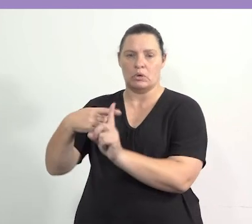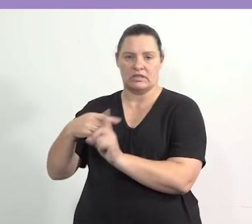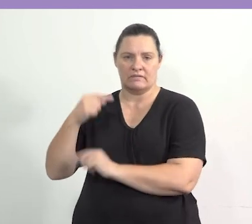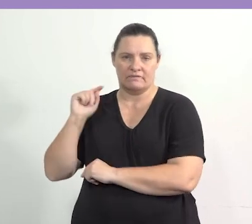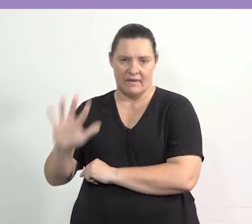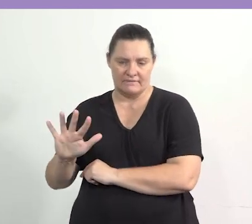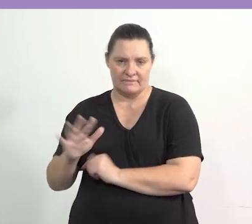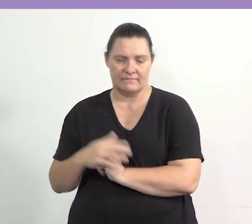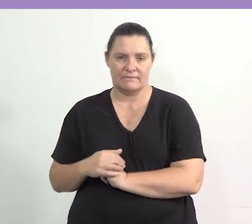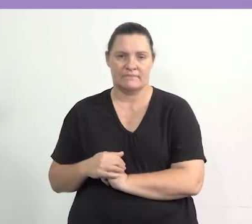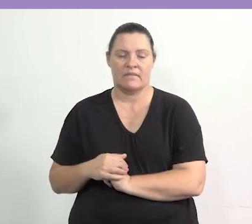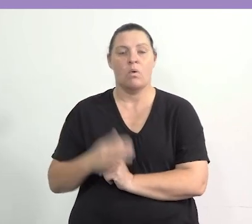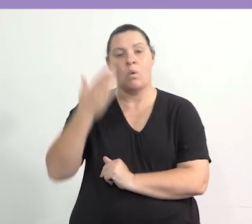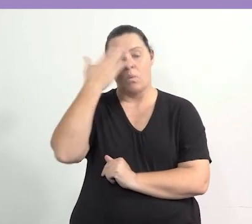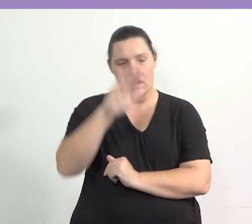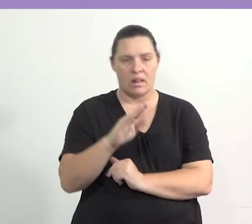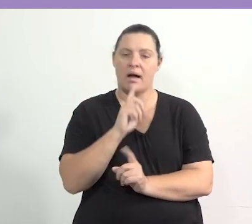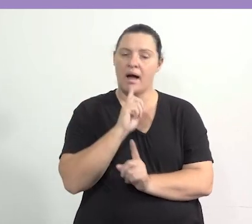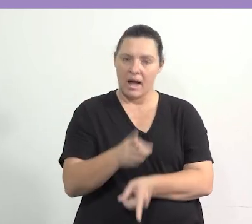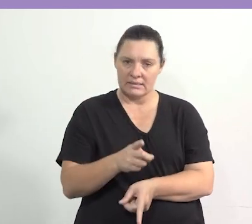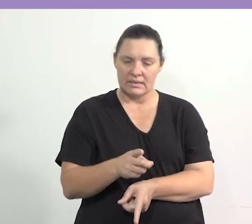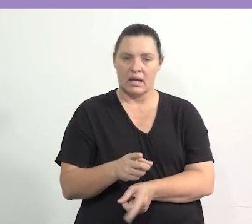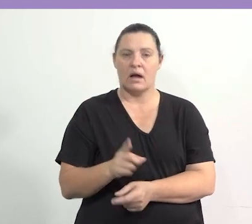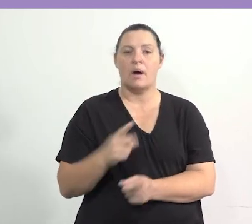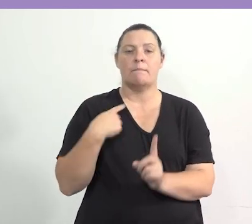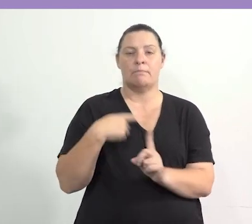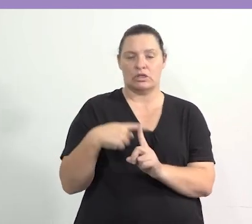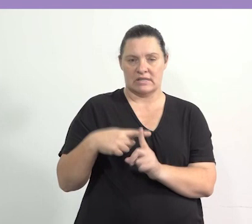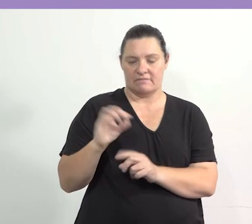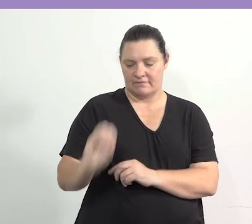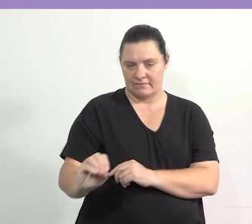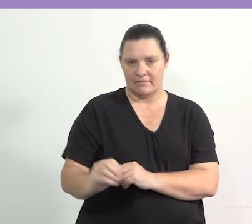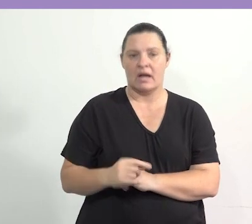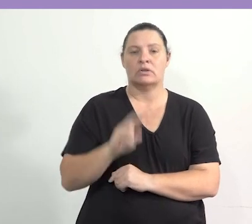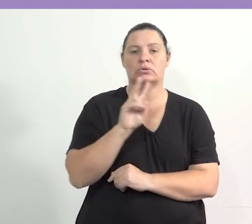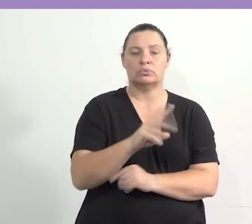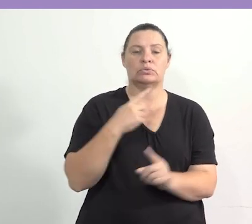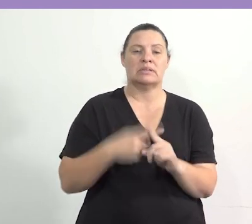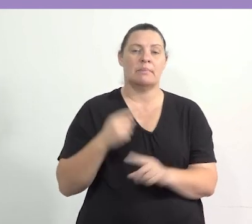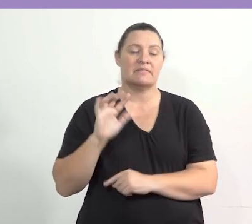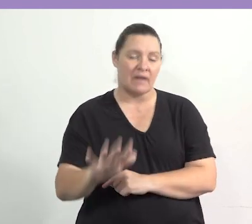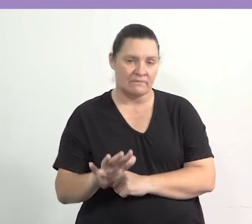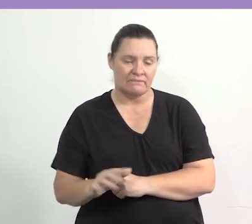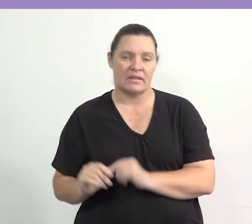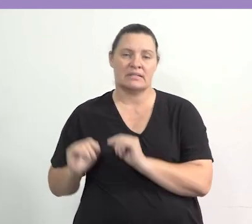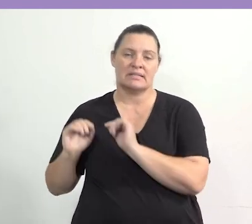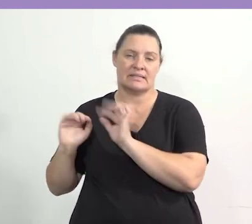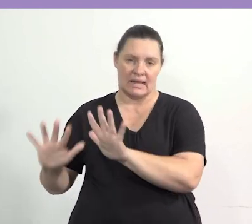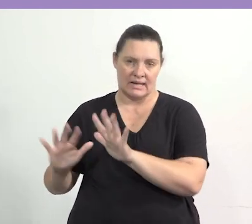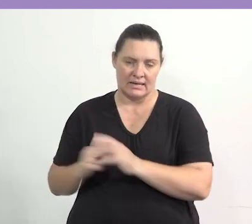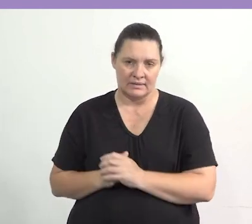by a positive 5, we know that our answer is supposed to be positive. And then what is 2 multiplied by